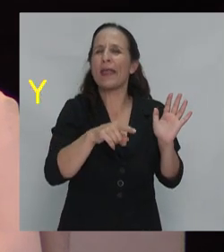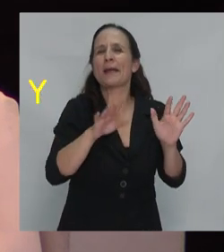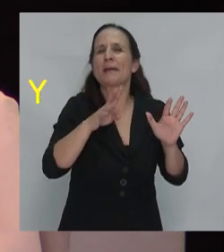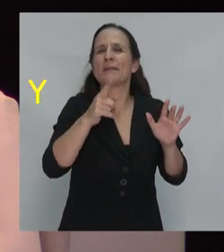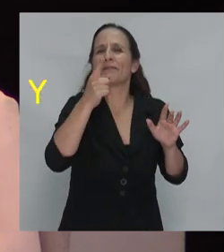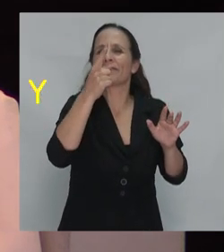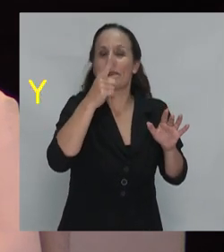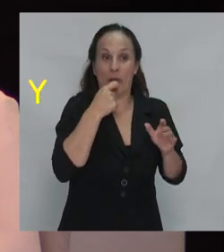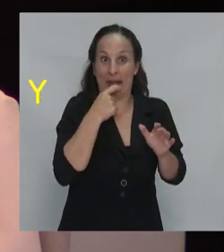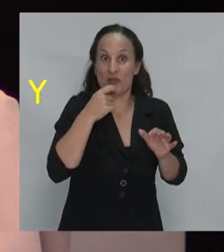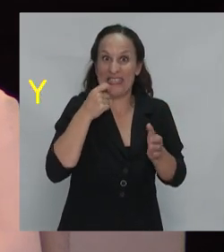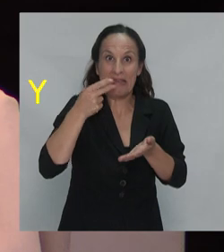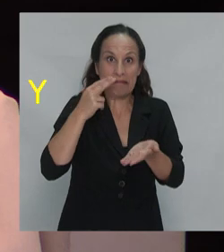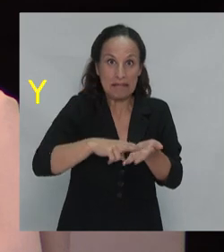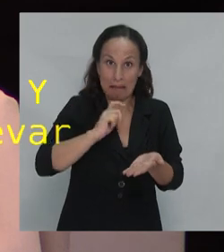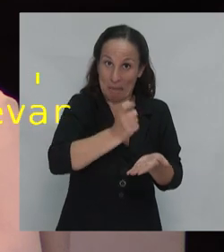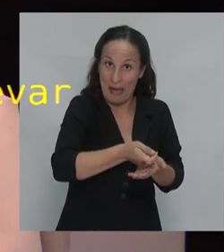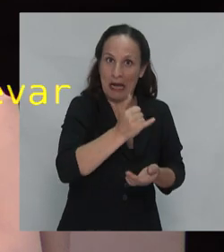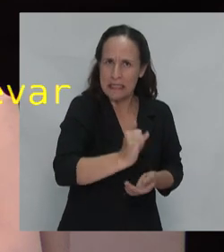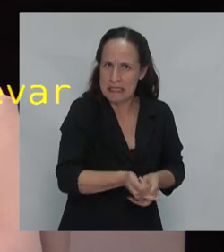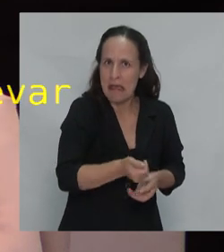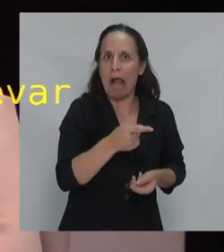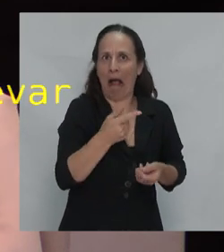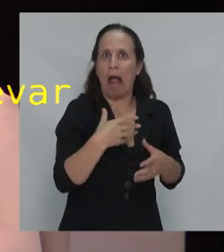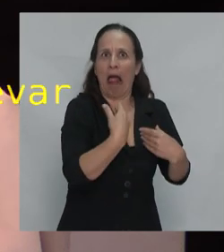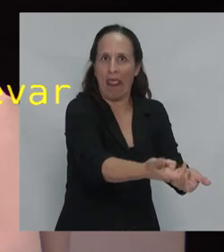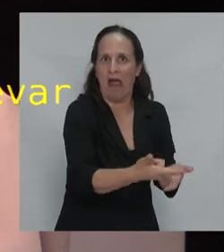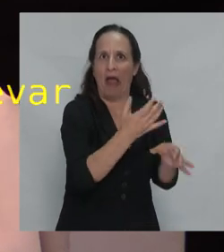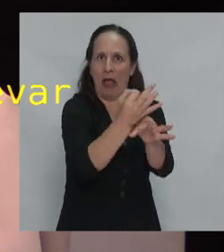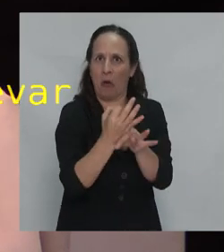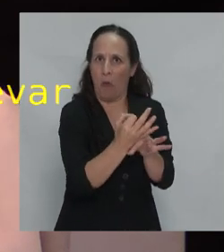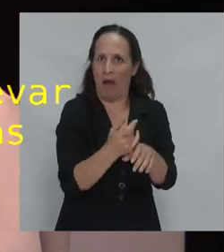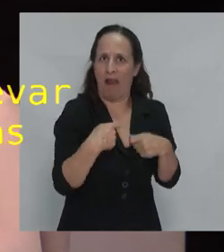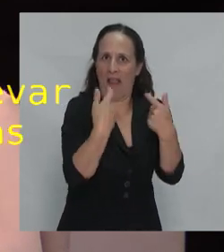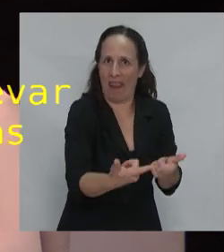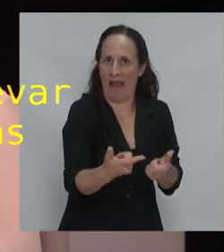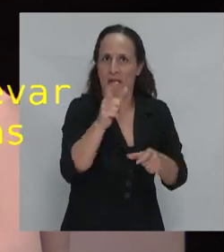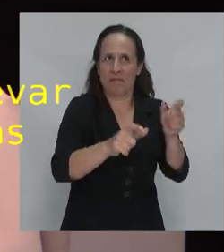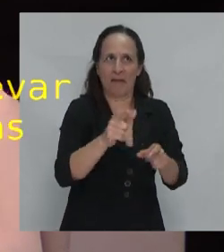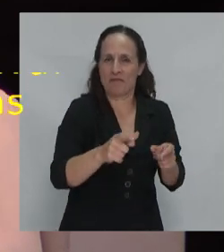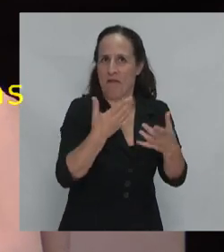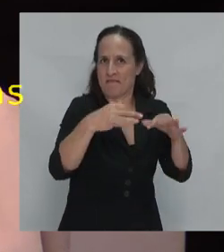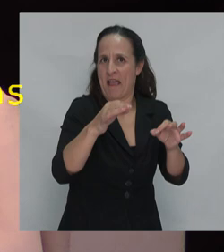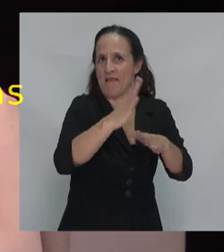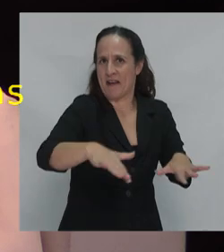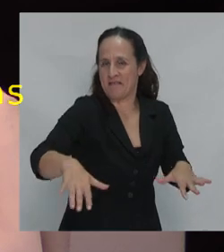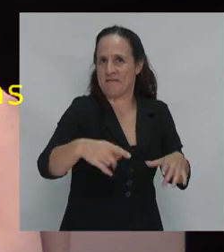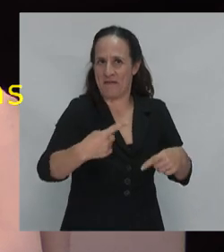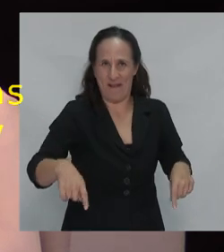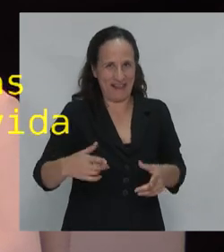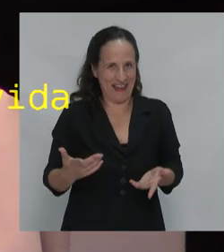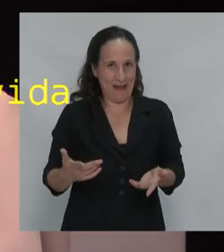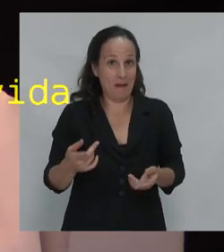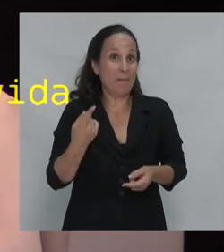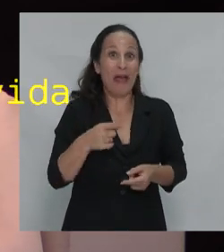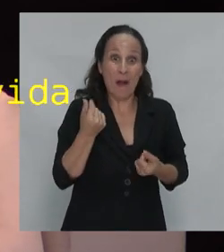is money that could save the lives of 6 million children. But this money is lost because